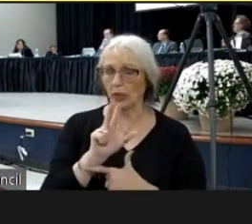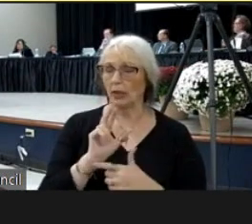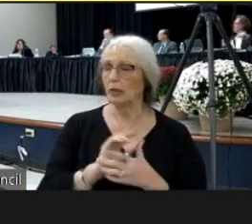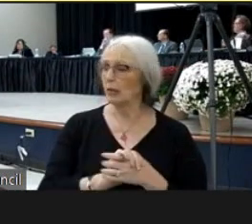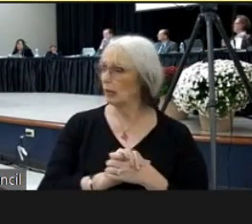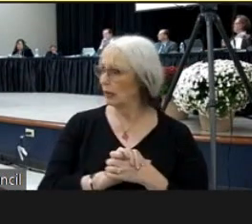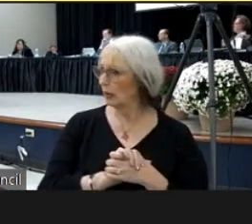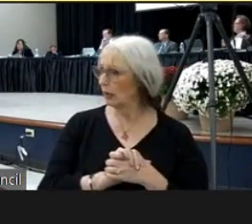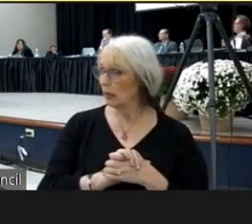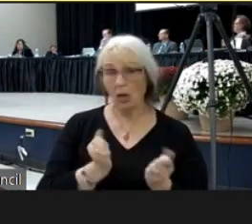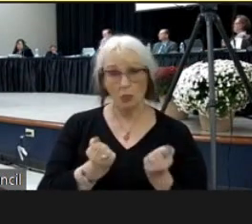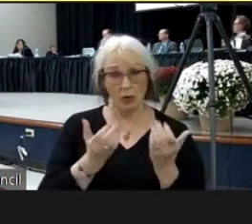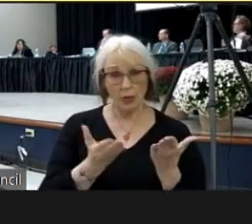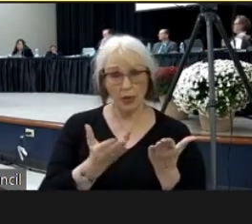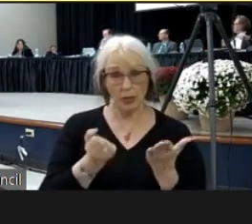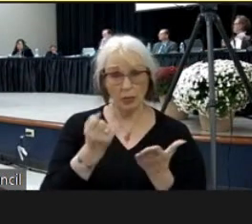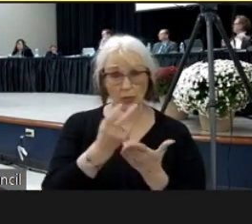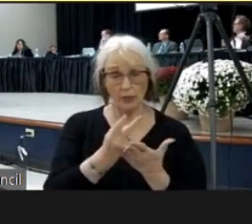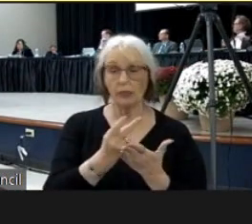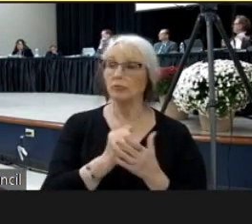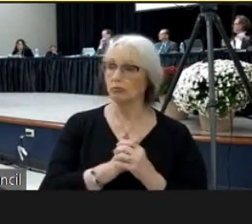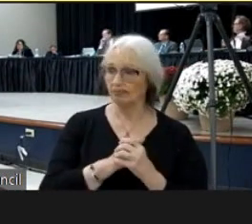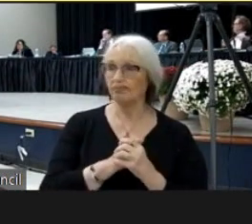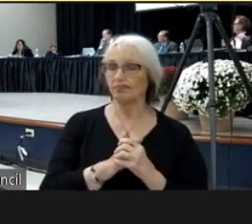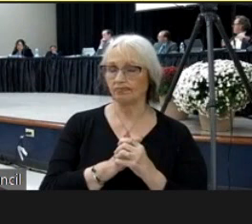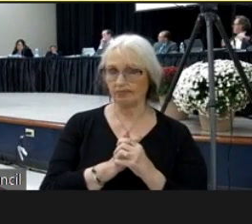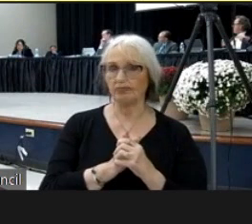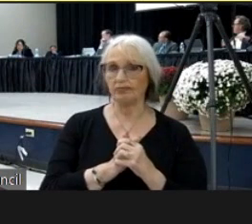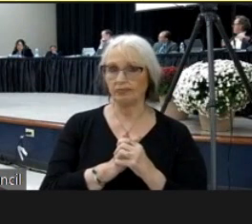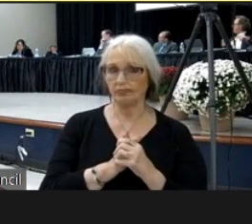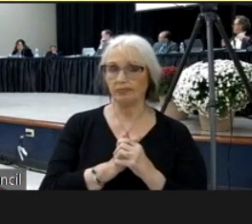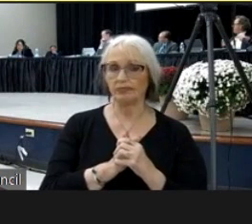They did recommend approval. Yes, of ma'am. R2. Yes, ma'am.